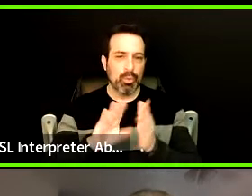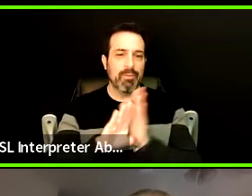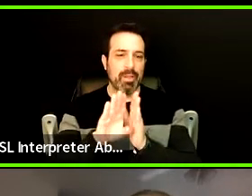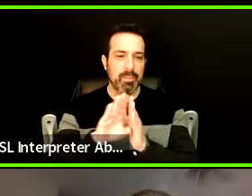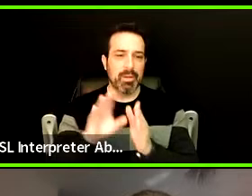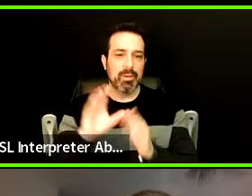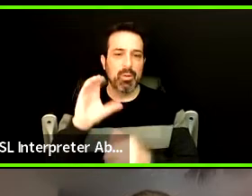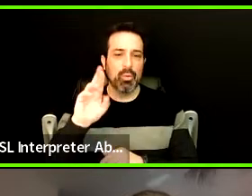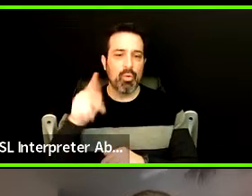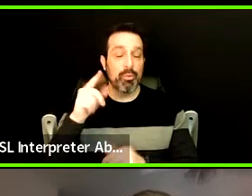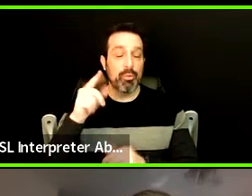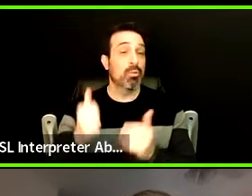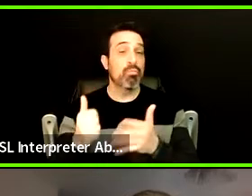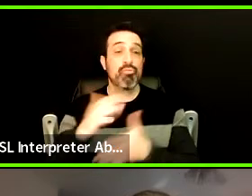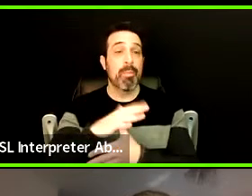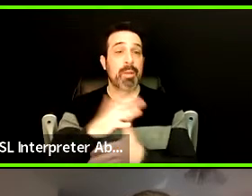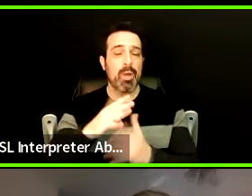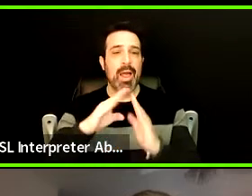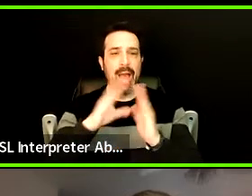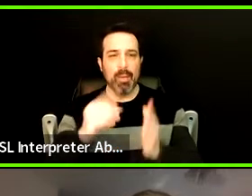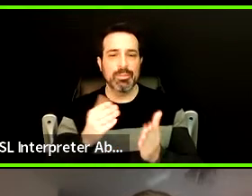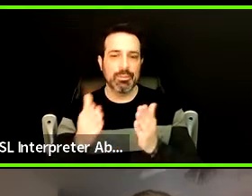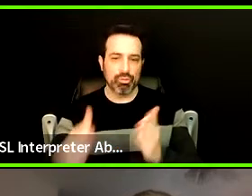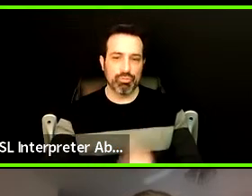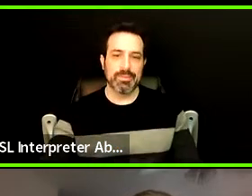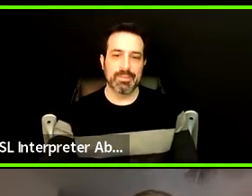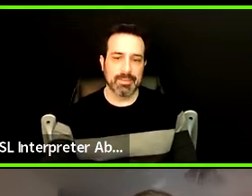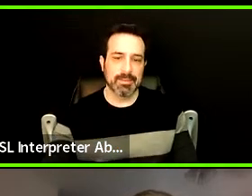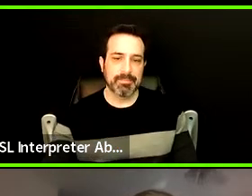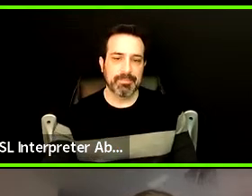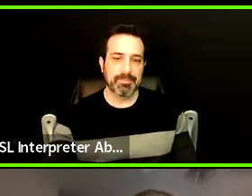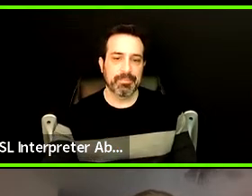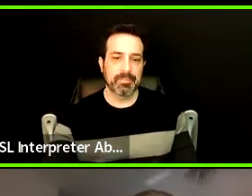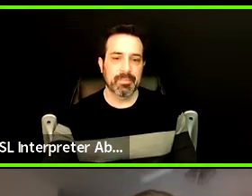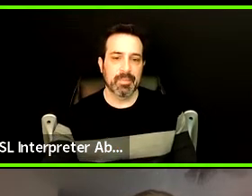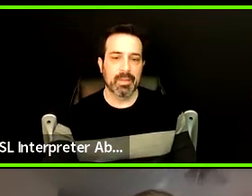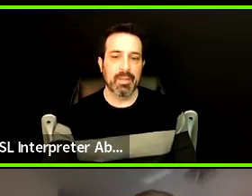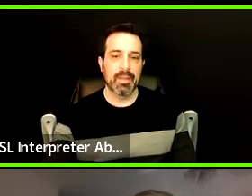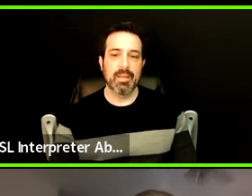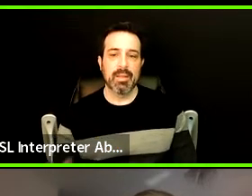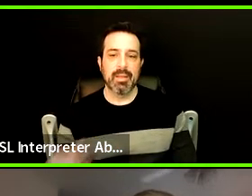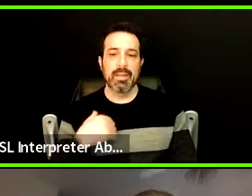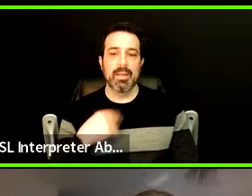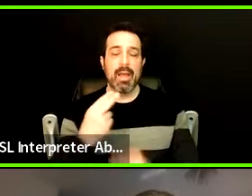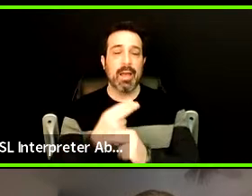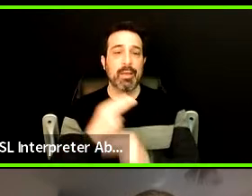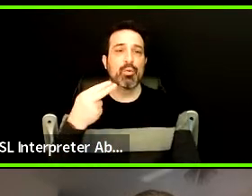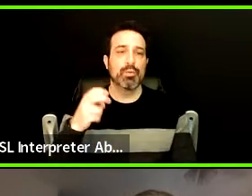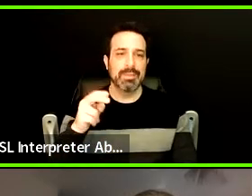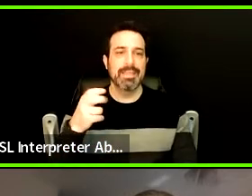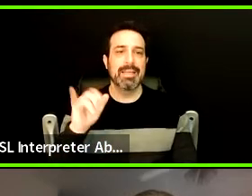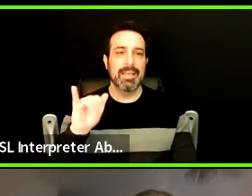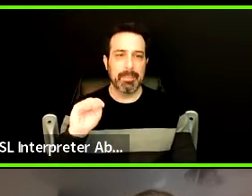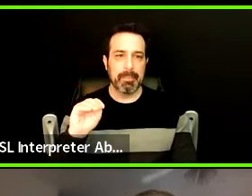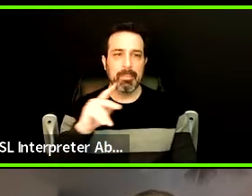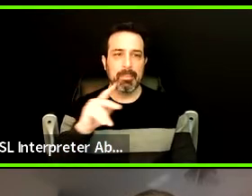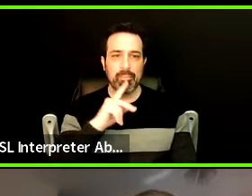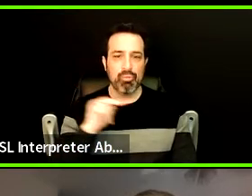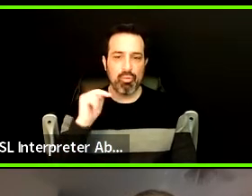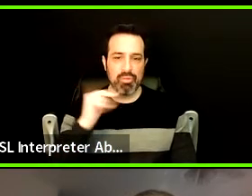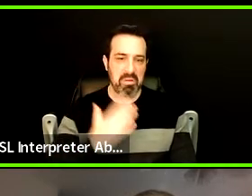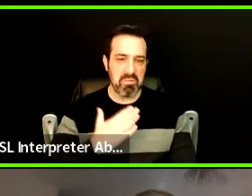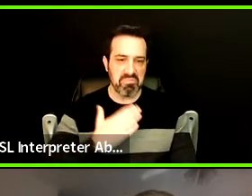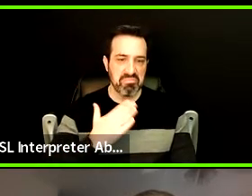primarily doing housing and services. I use the pronouns of he, him, as stated in